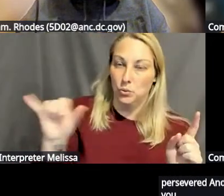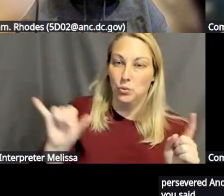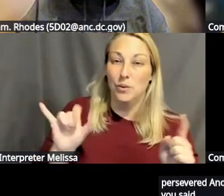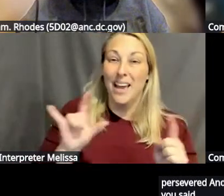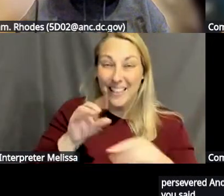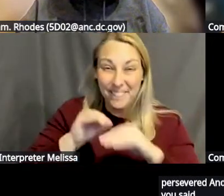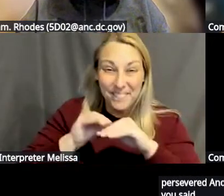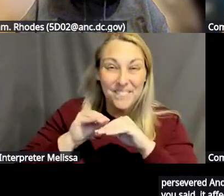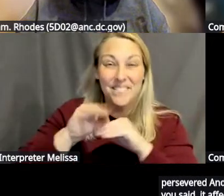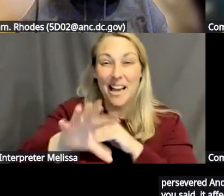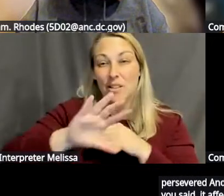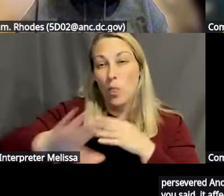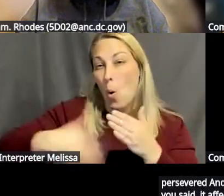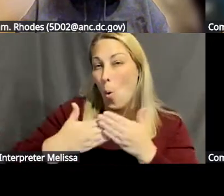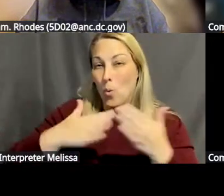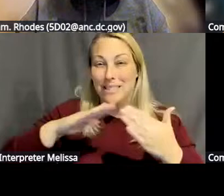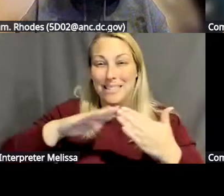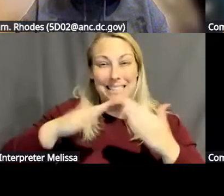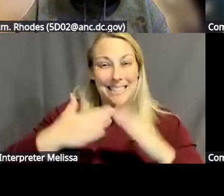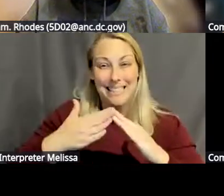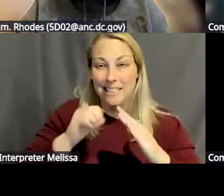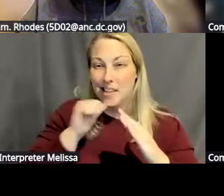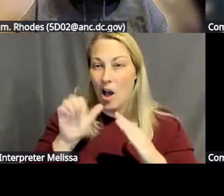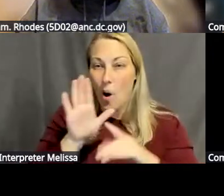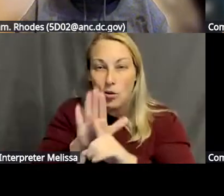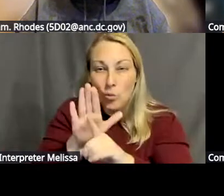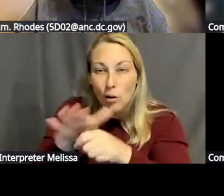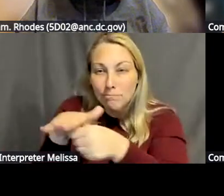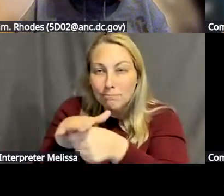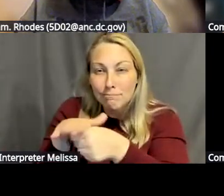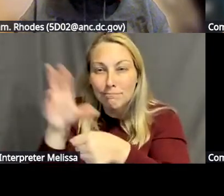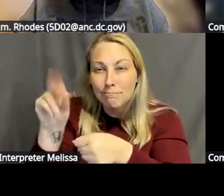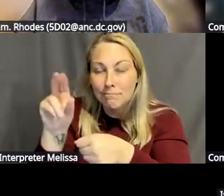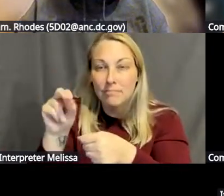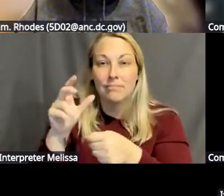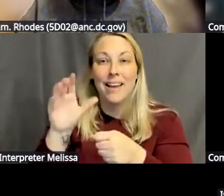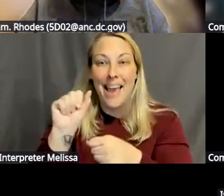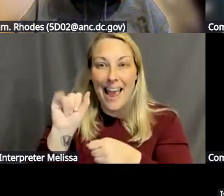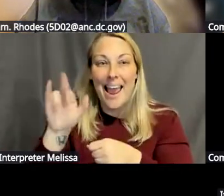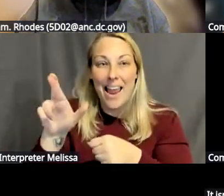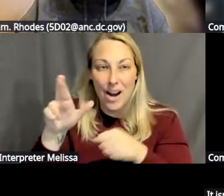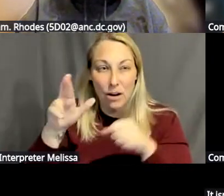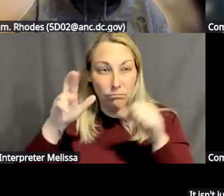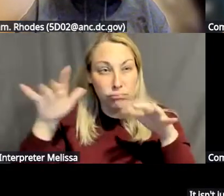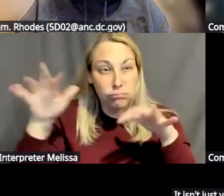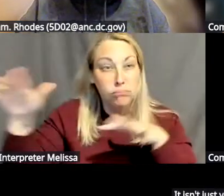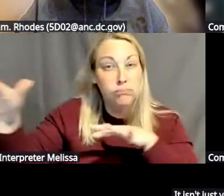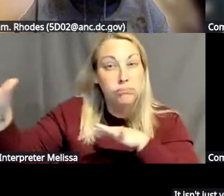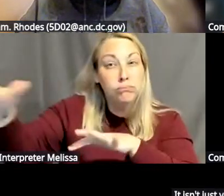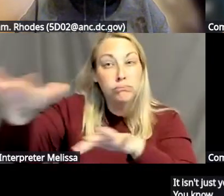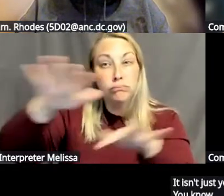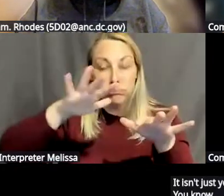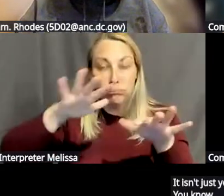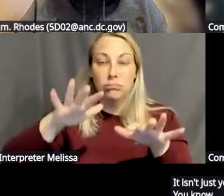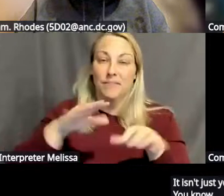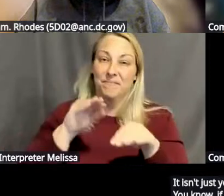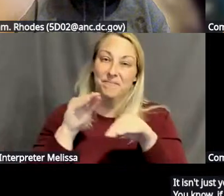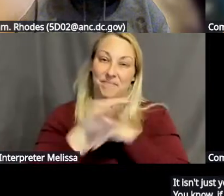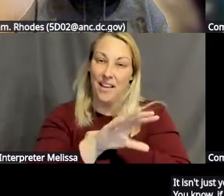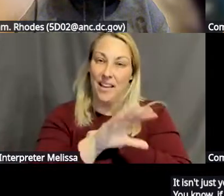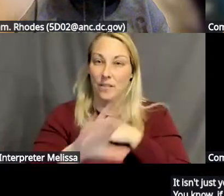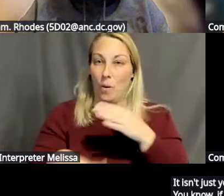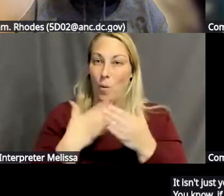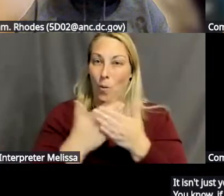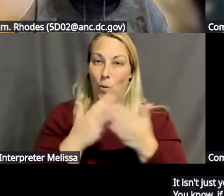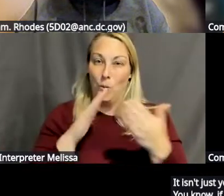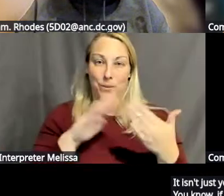whole city. It isn't just your neighborhood that it affects. Air travels, it drifts. And so, if there are pollutants in it, it's coming my way, just